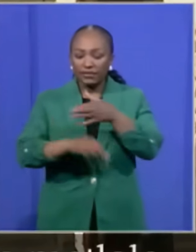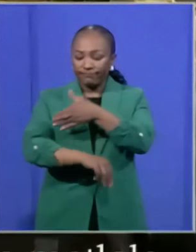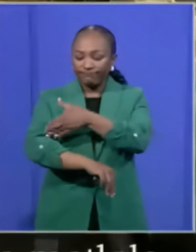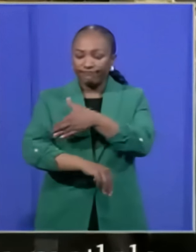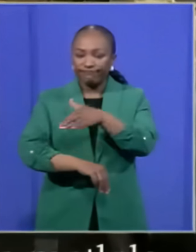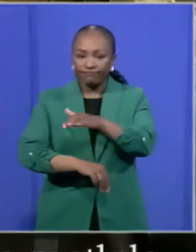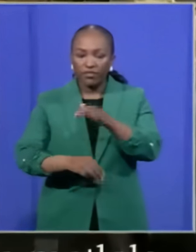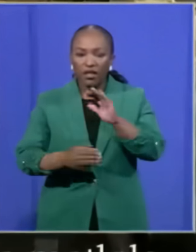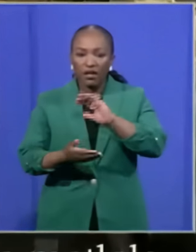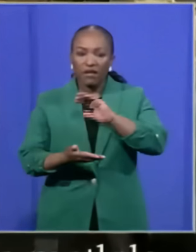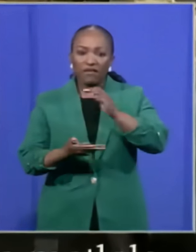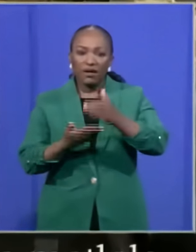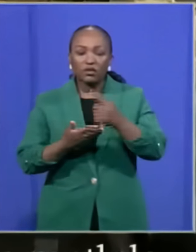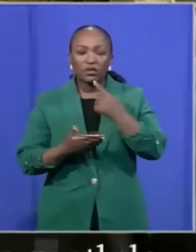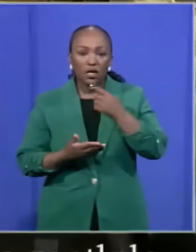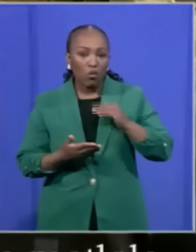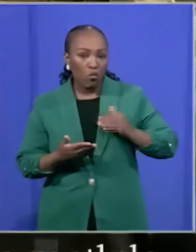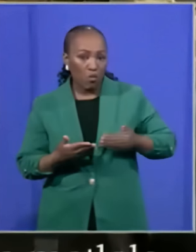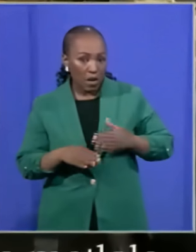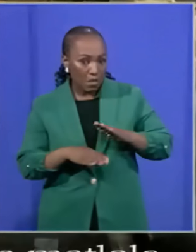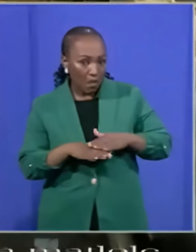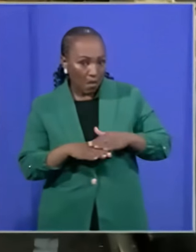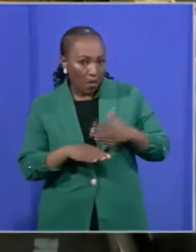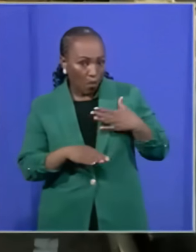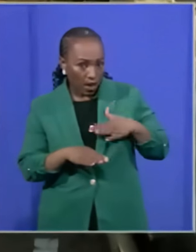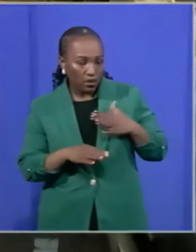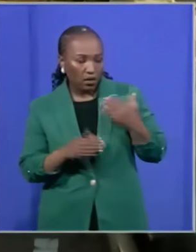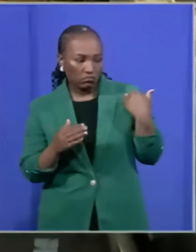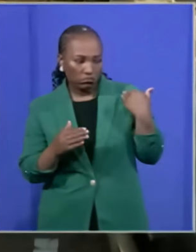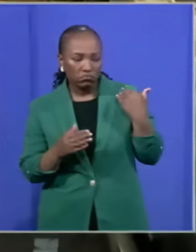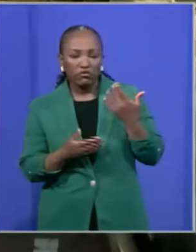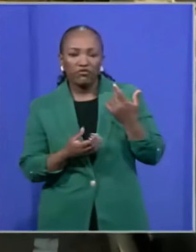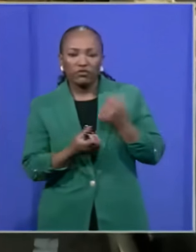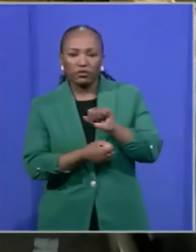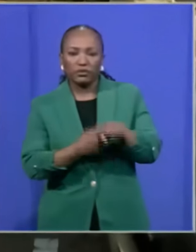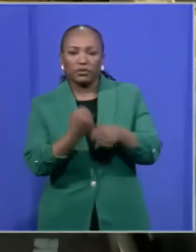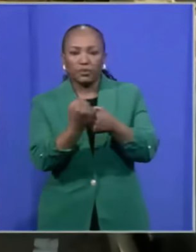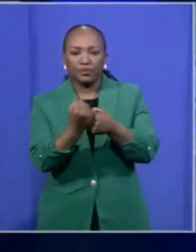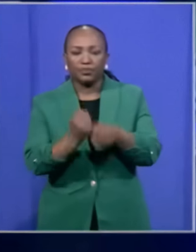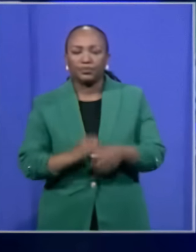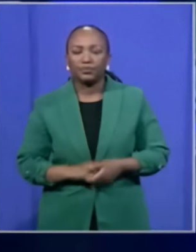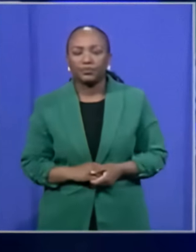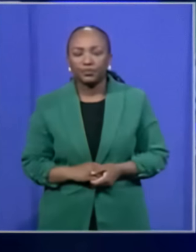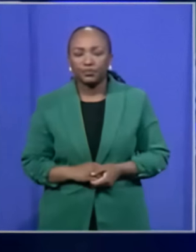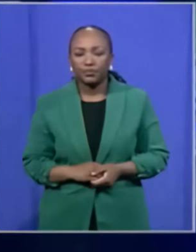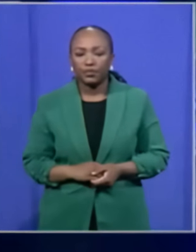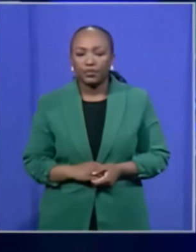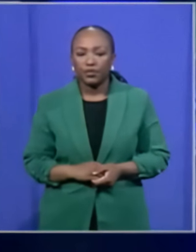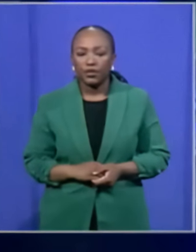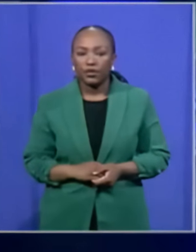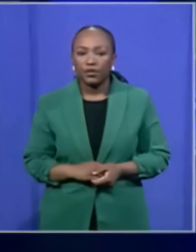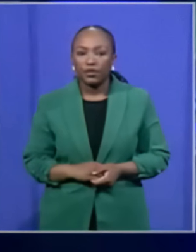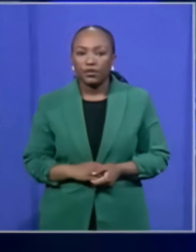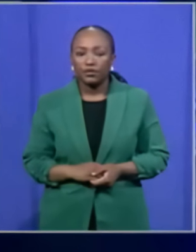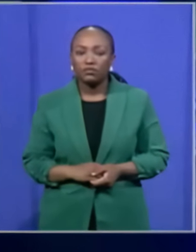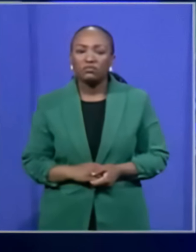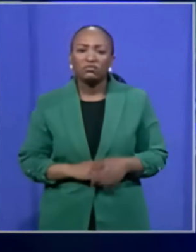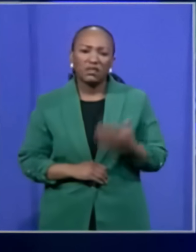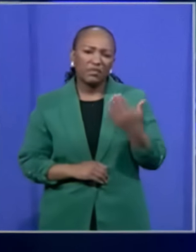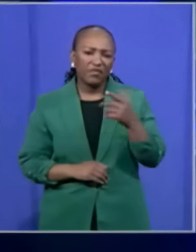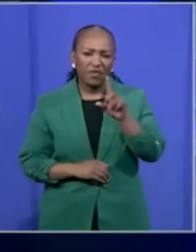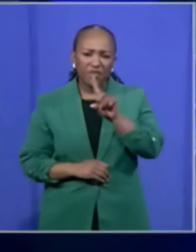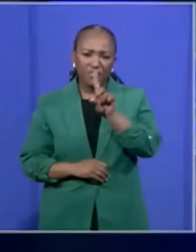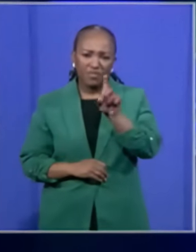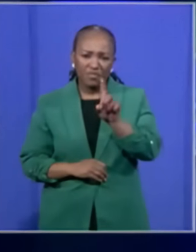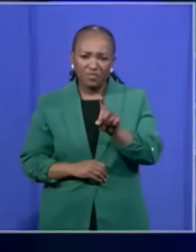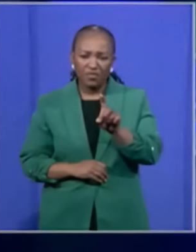dira dikopo tsa thuso ya matlole. Tebogomsimanga, dikgang tsa SABC Kimberley. Moipejana re kopile maikutlo a hao